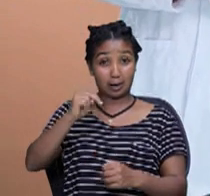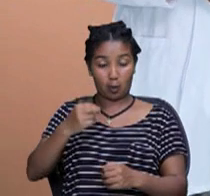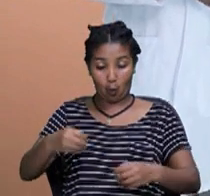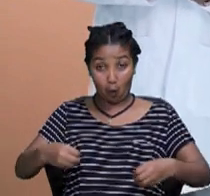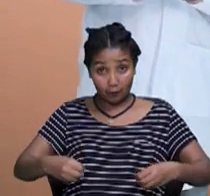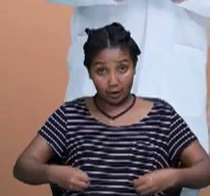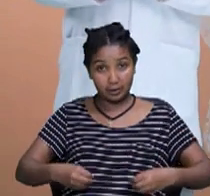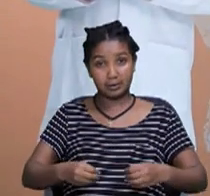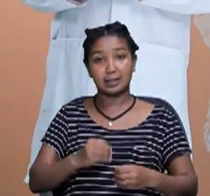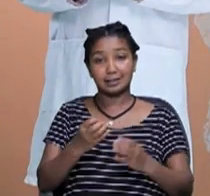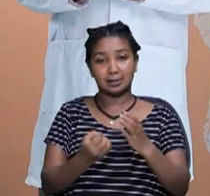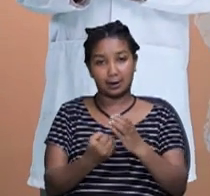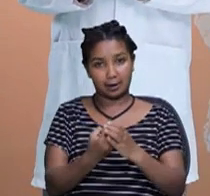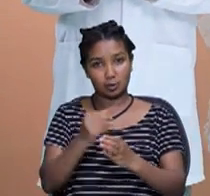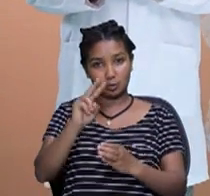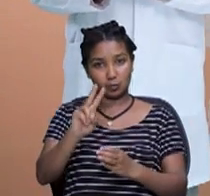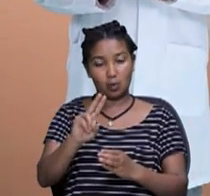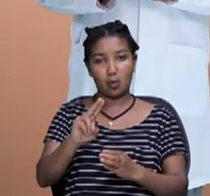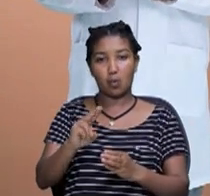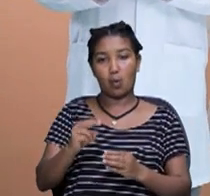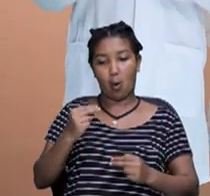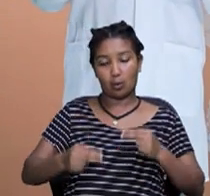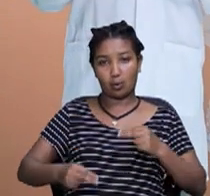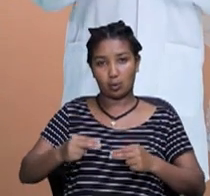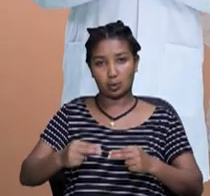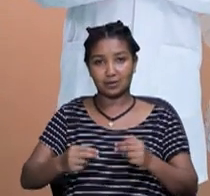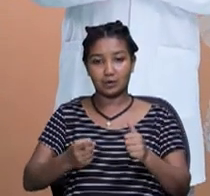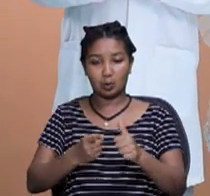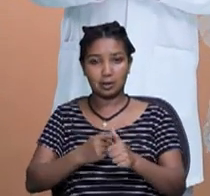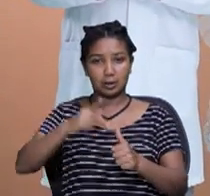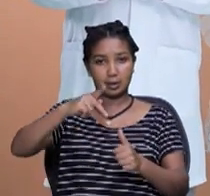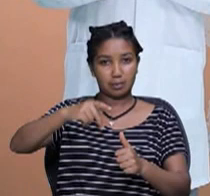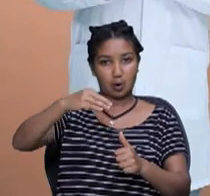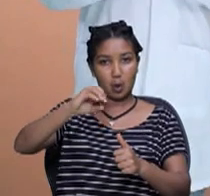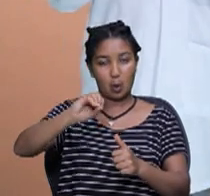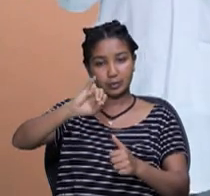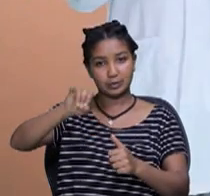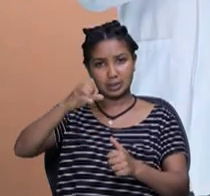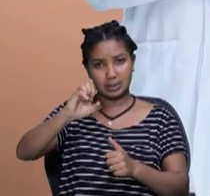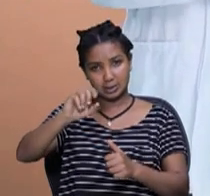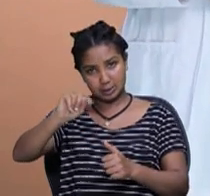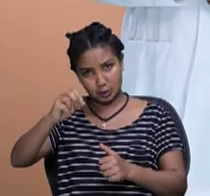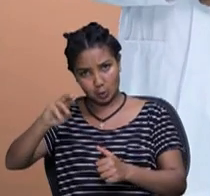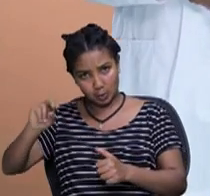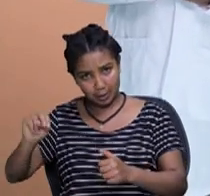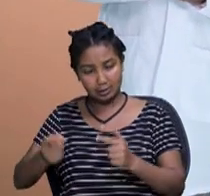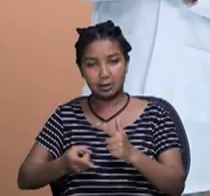ovary secrete two hormones, progesterone and estrogen.